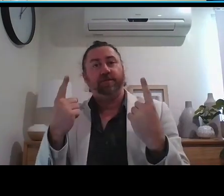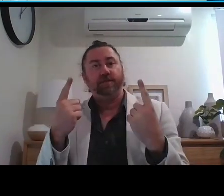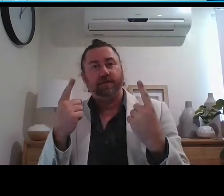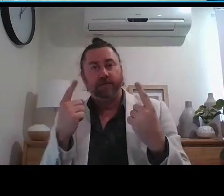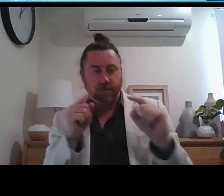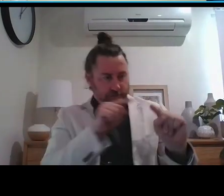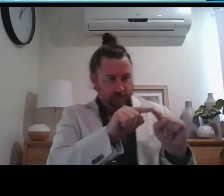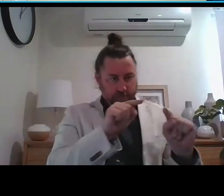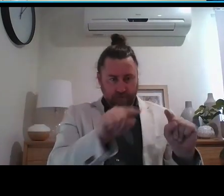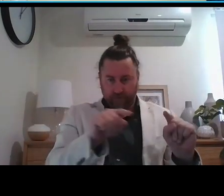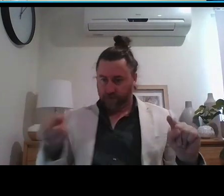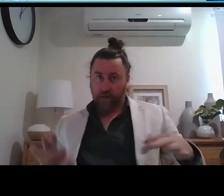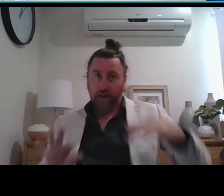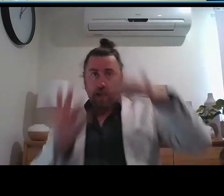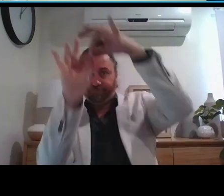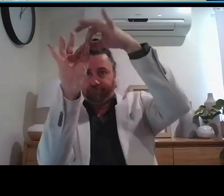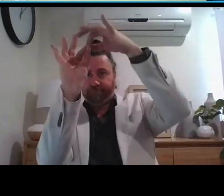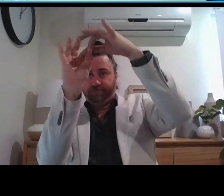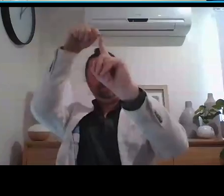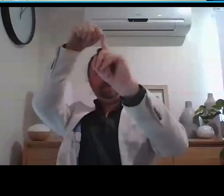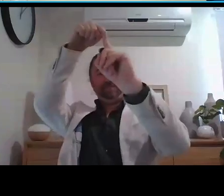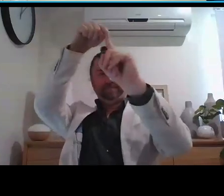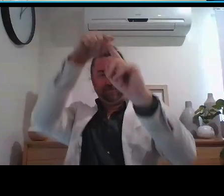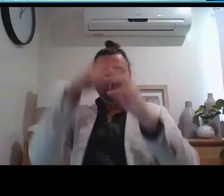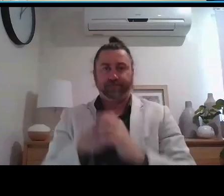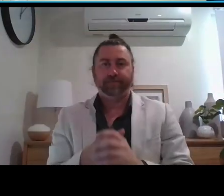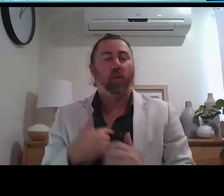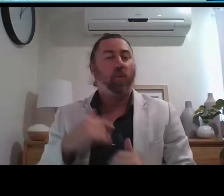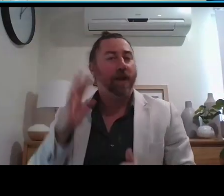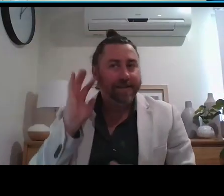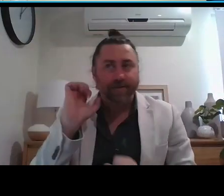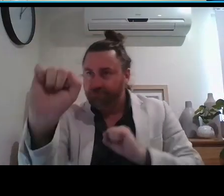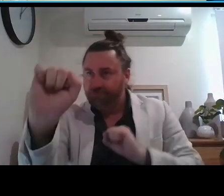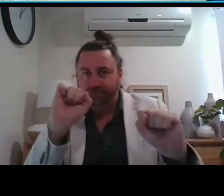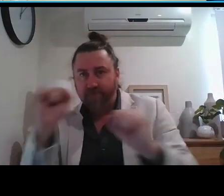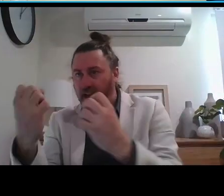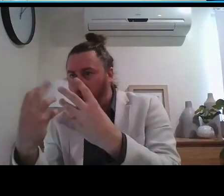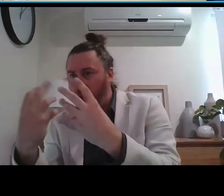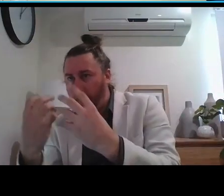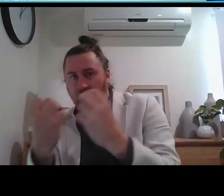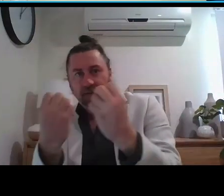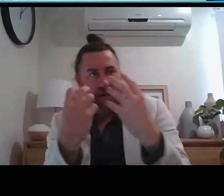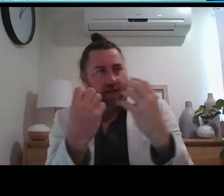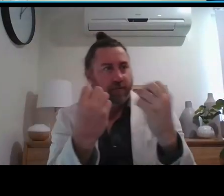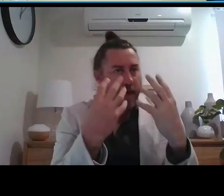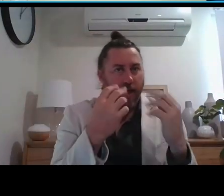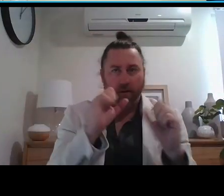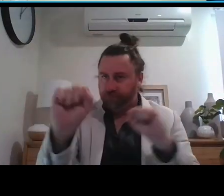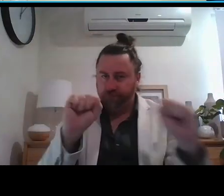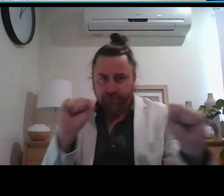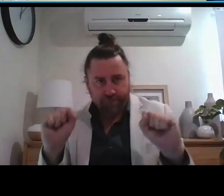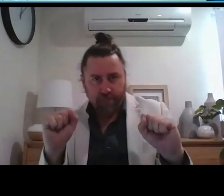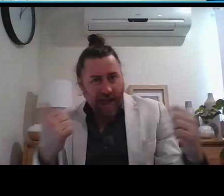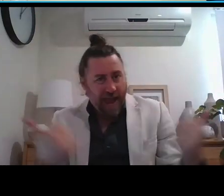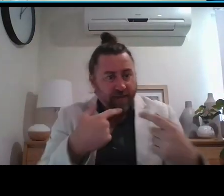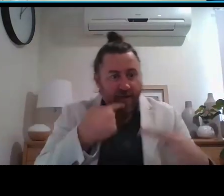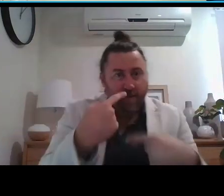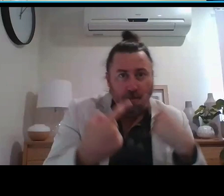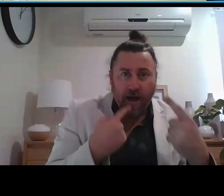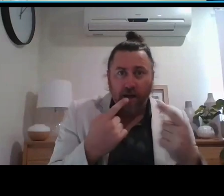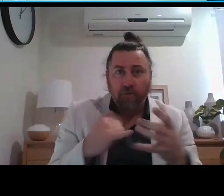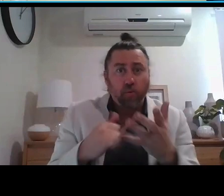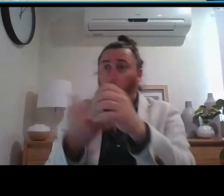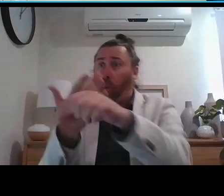rating. These ratings are based on stakeholder feedback regarding the importance and maturity of each of these data sources.